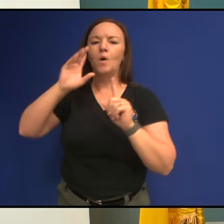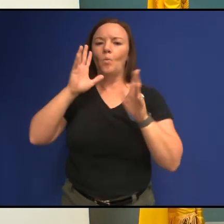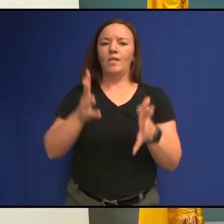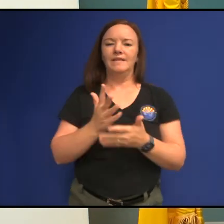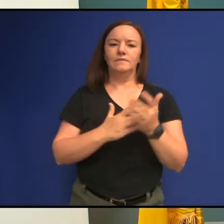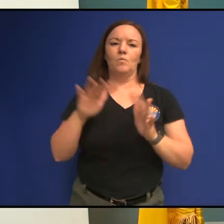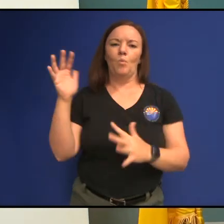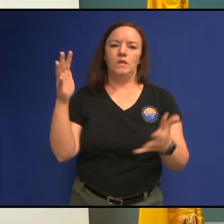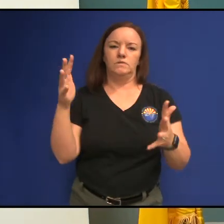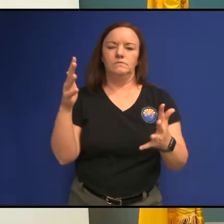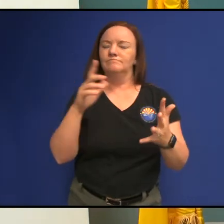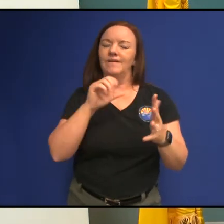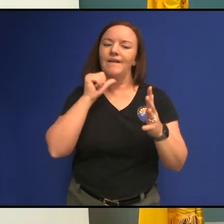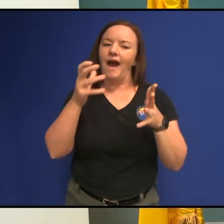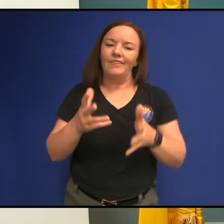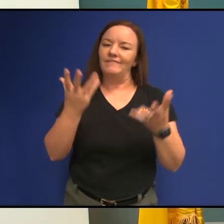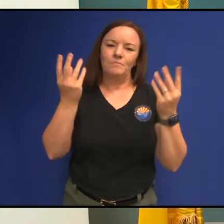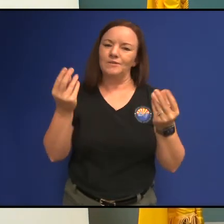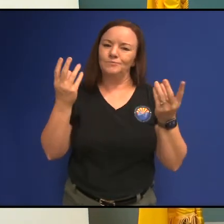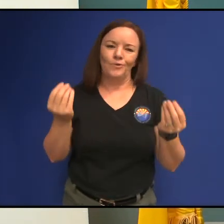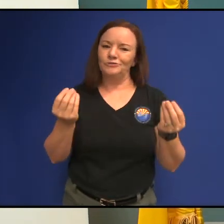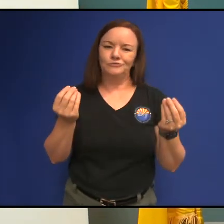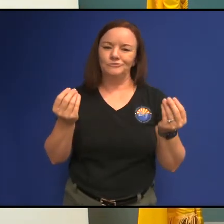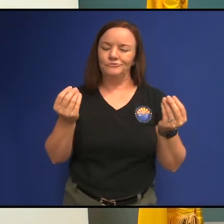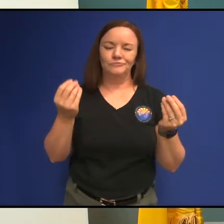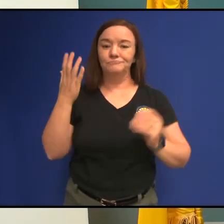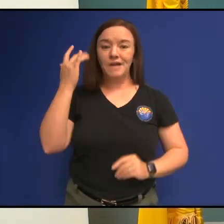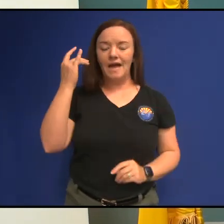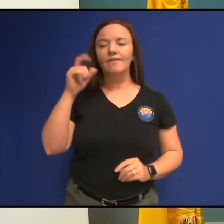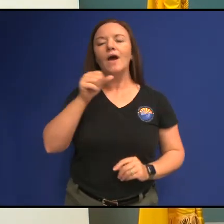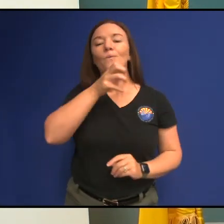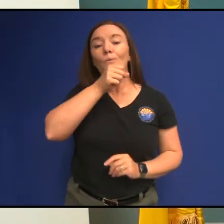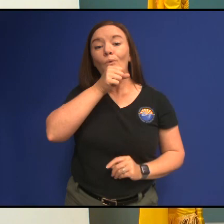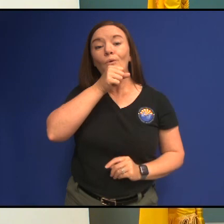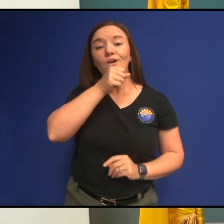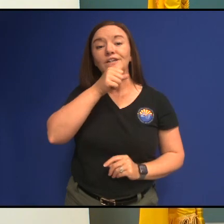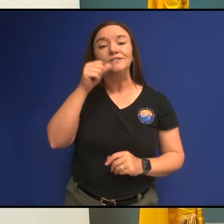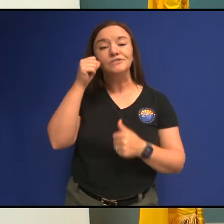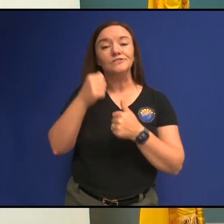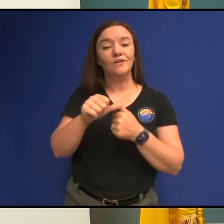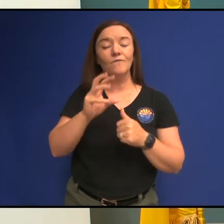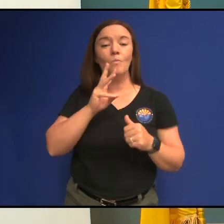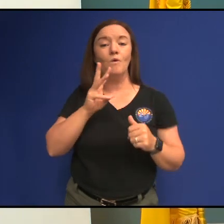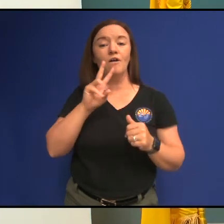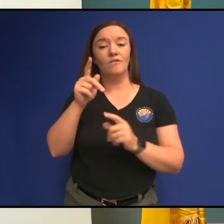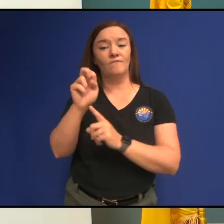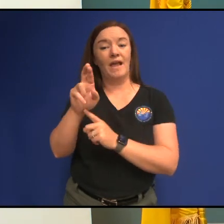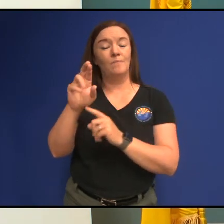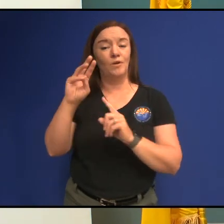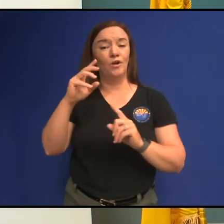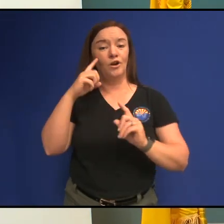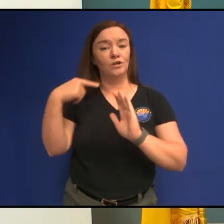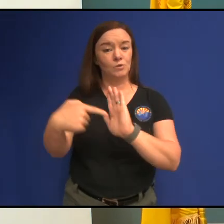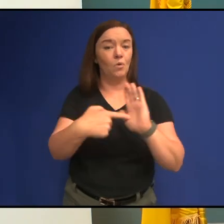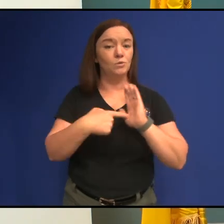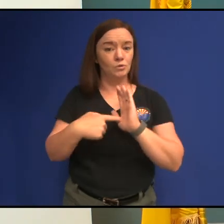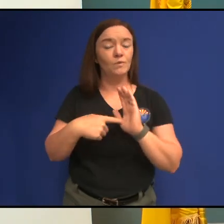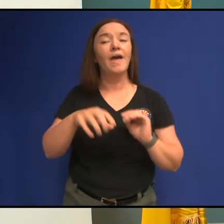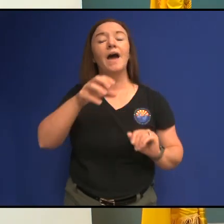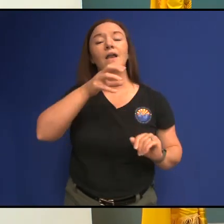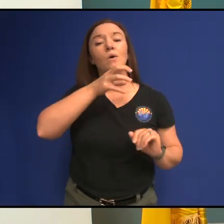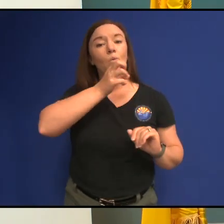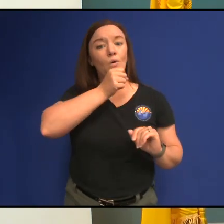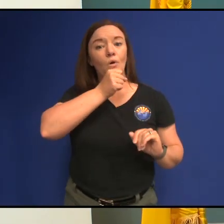Not much moisture, though, because of that orange area on the water vapor I showed you. All of that's going to be pushing over New